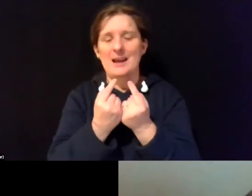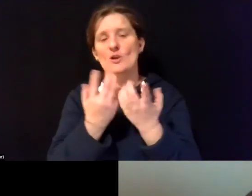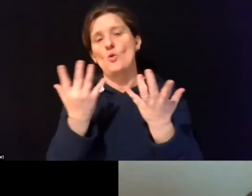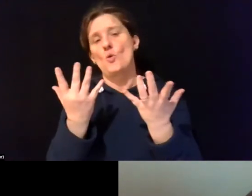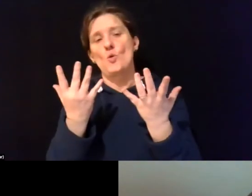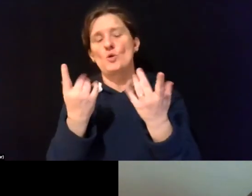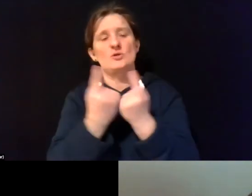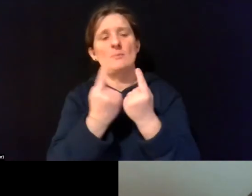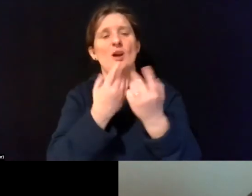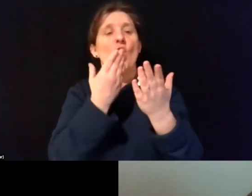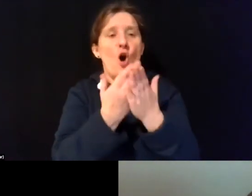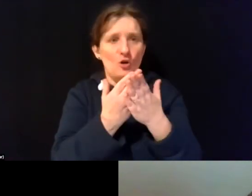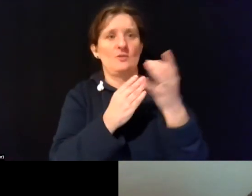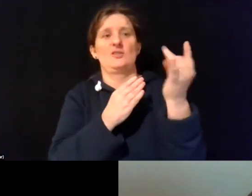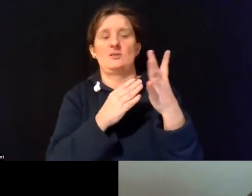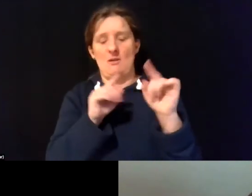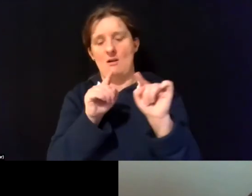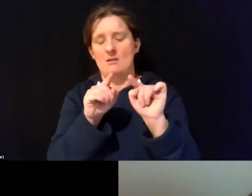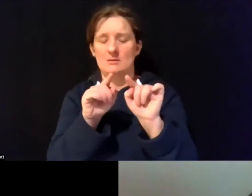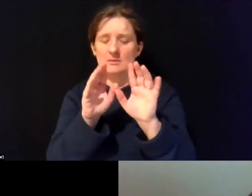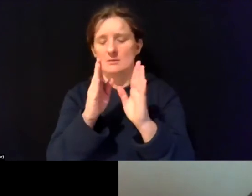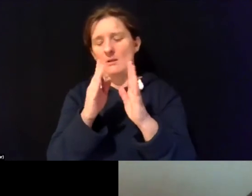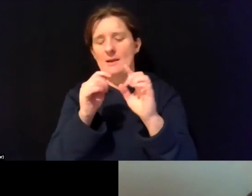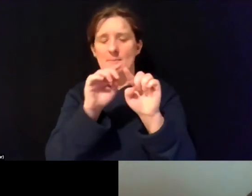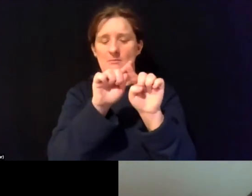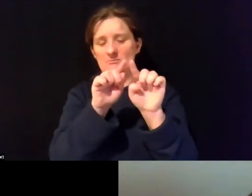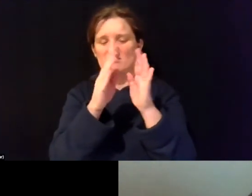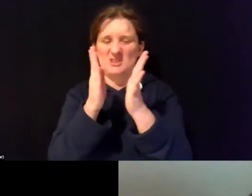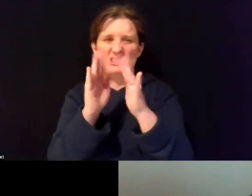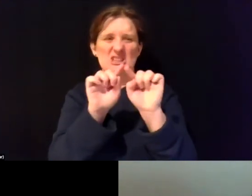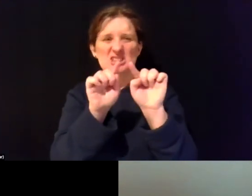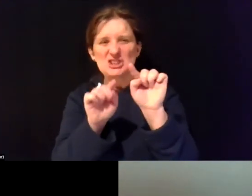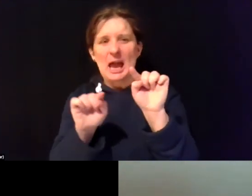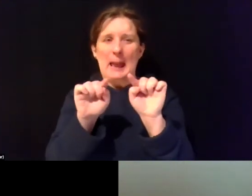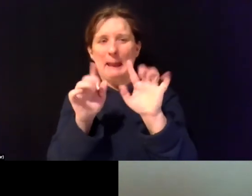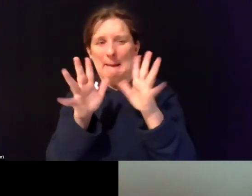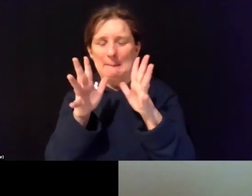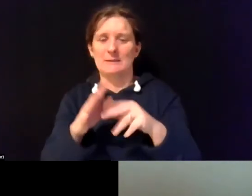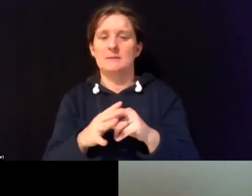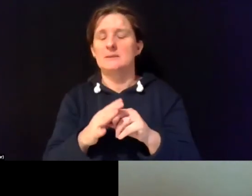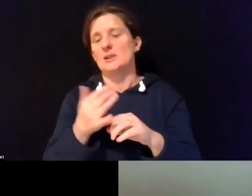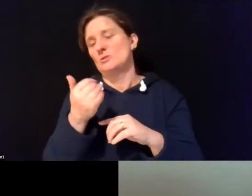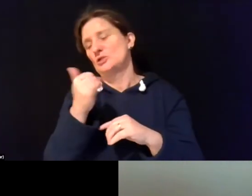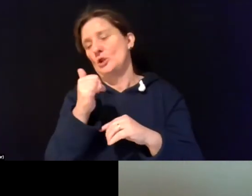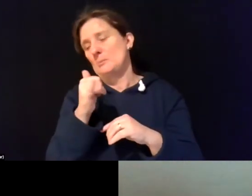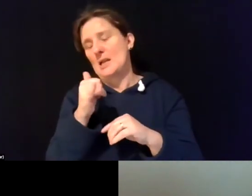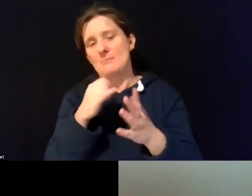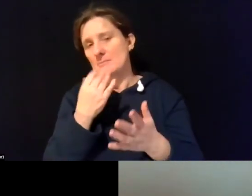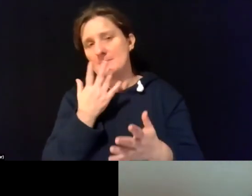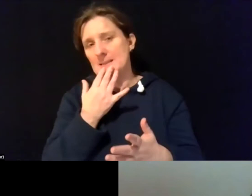the surface of the star. So there are subtle effects, but it's a difficult thing, and we may be being fooled some of the